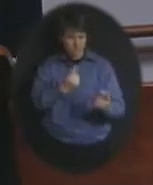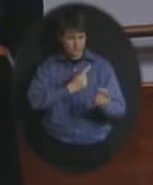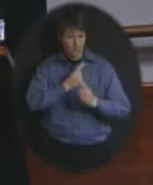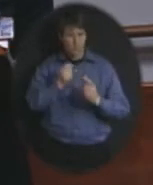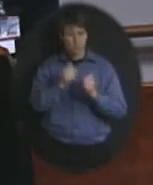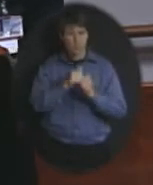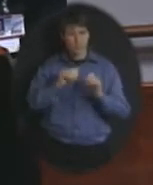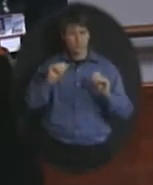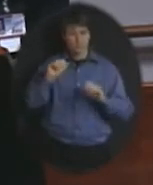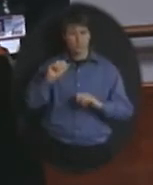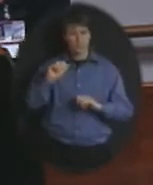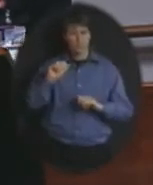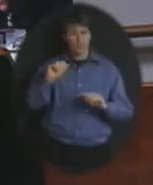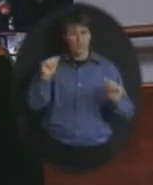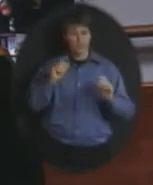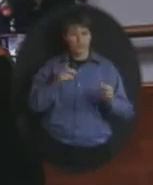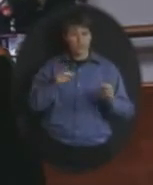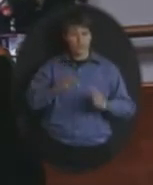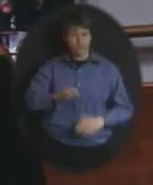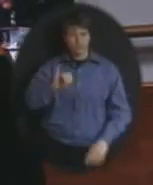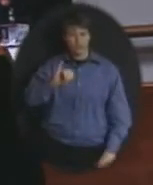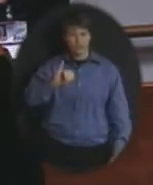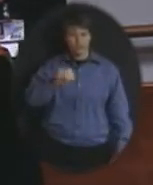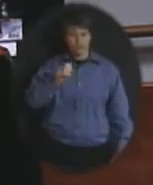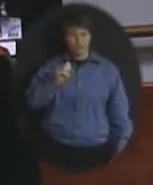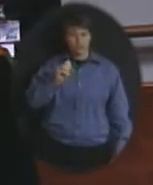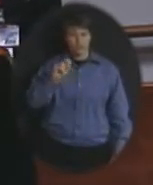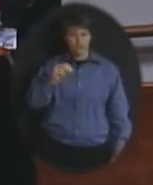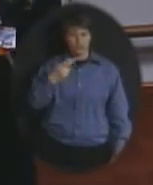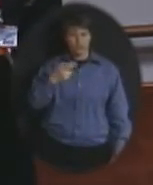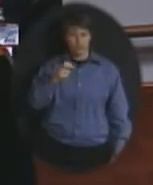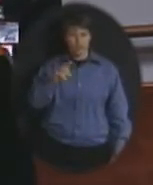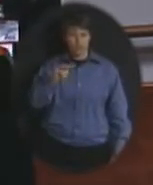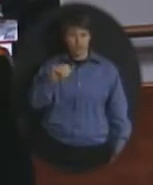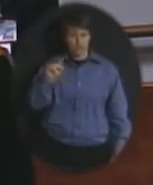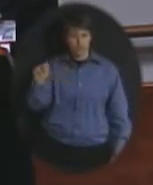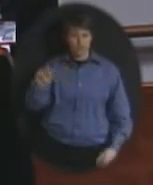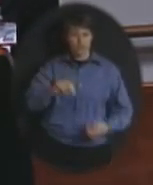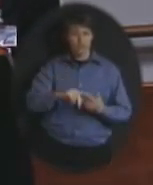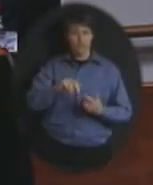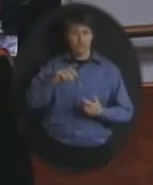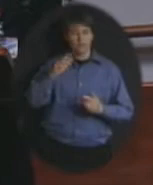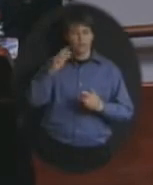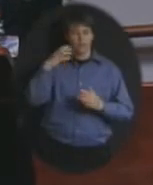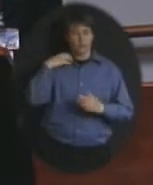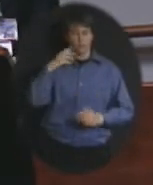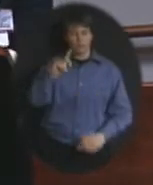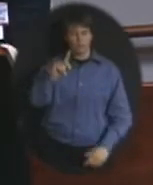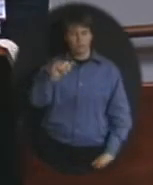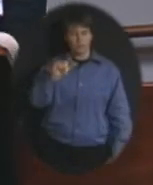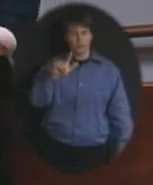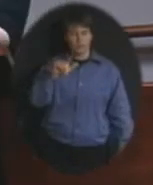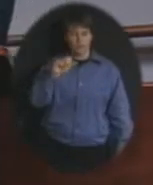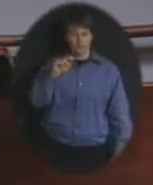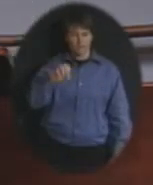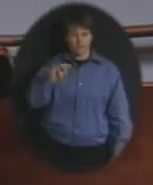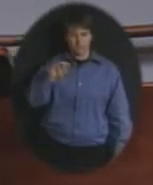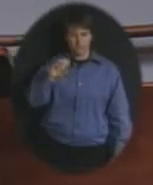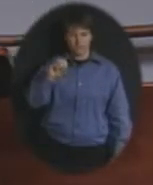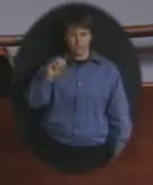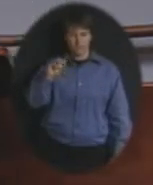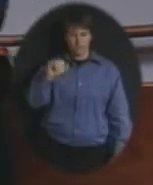with Athletic Director Jason Herman, Head Coach Daleen Mumau, and Assistant Coach Jim Anderson.